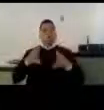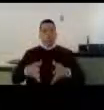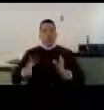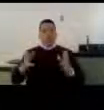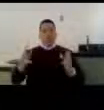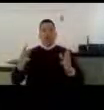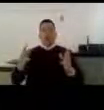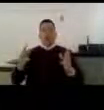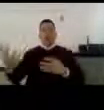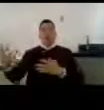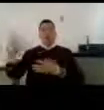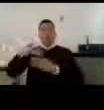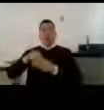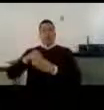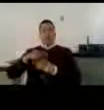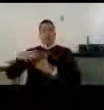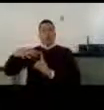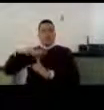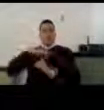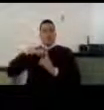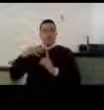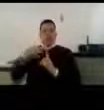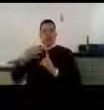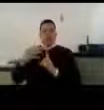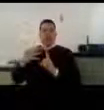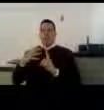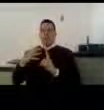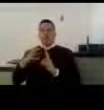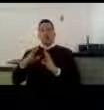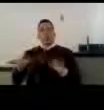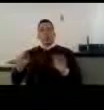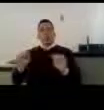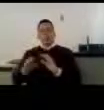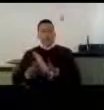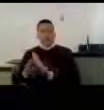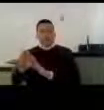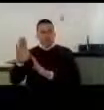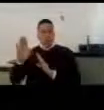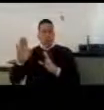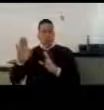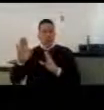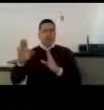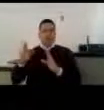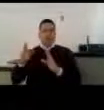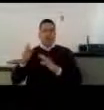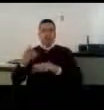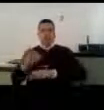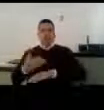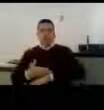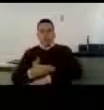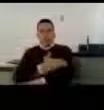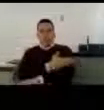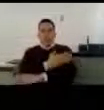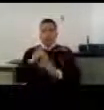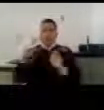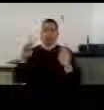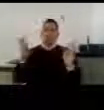inclusive and have an inclusive environment where Ian can thrive and he can grow and,